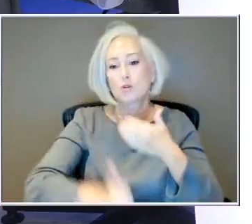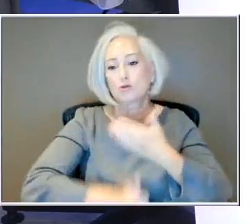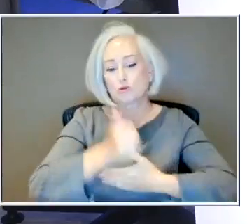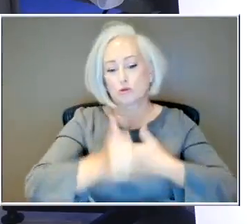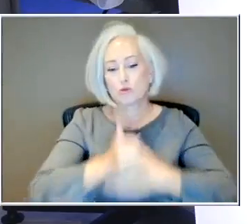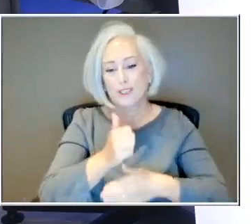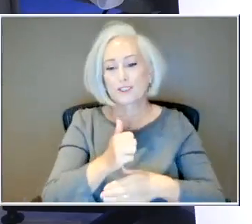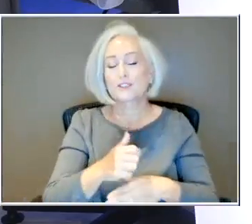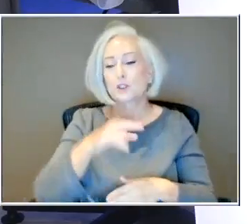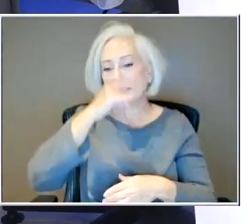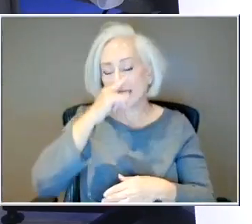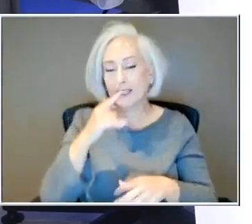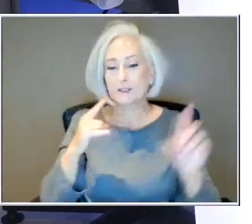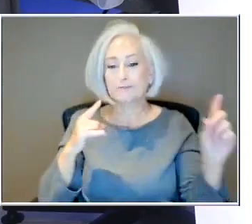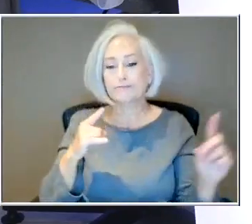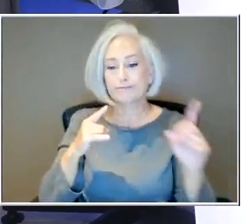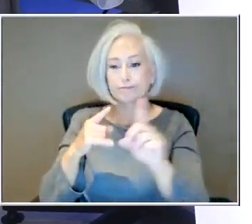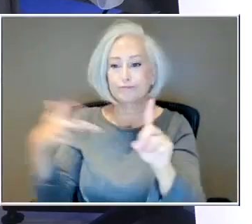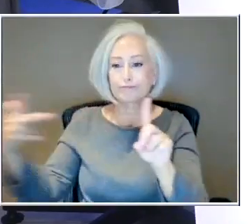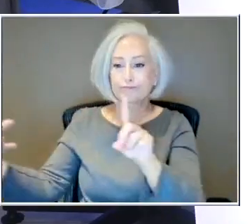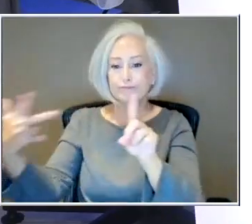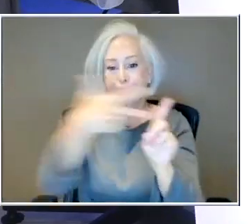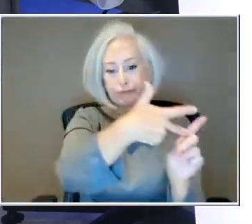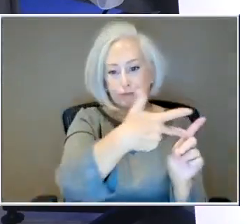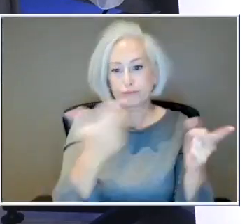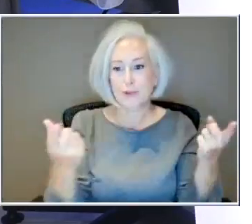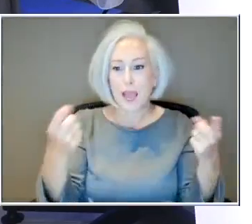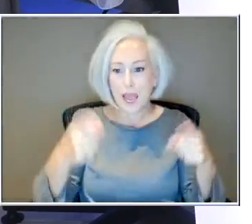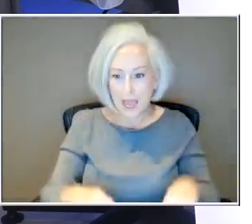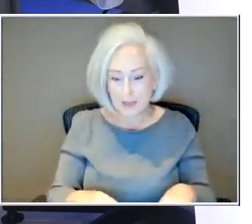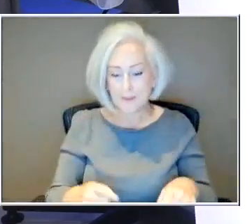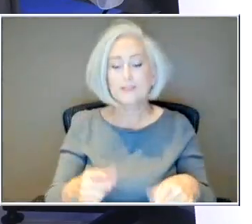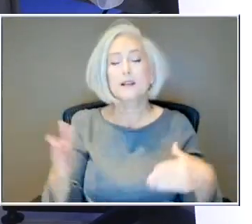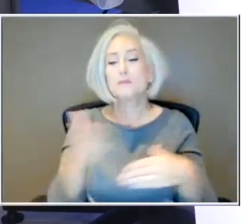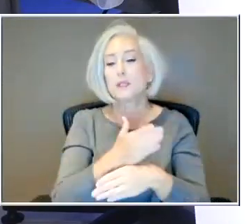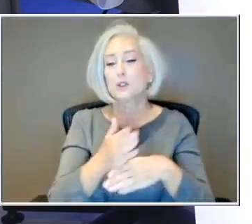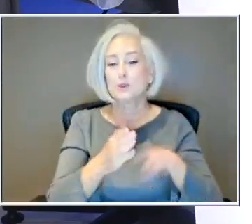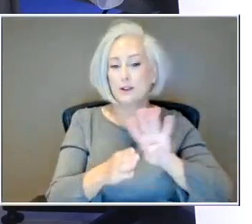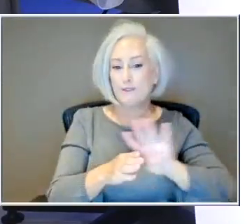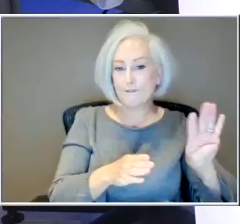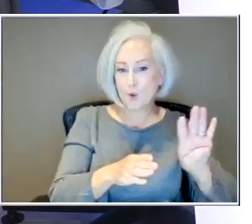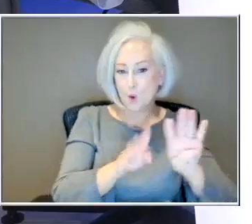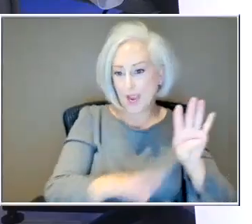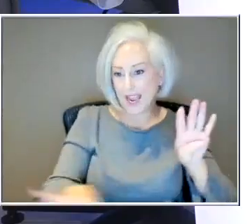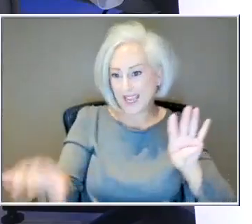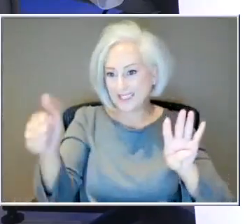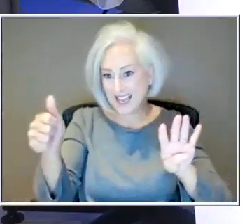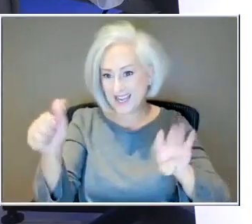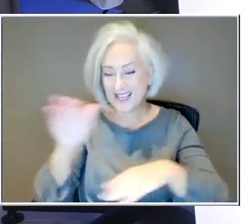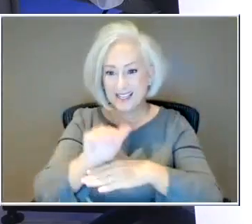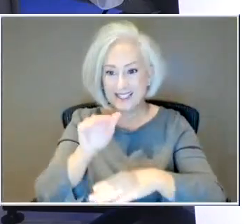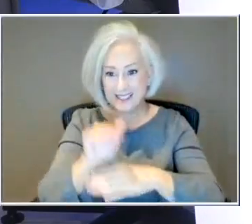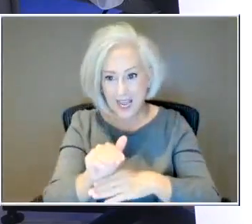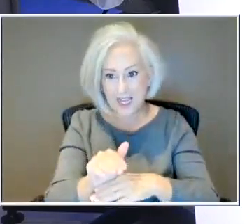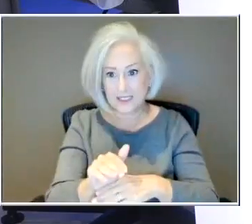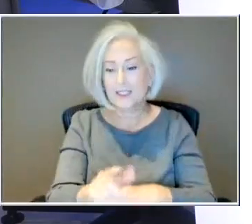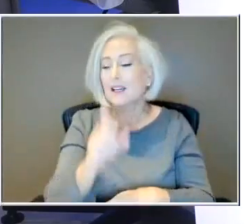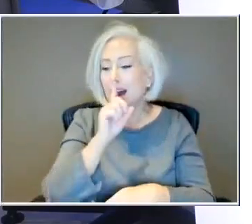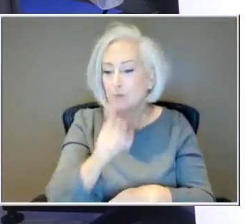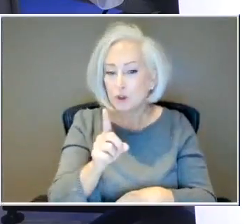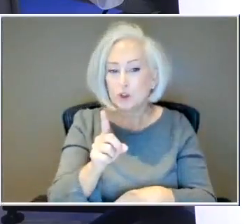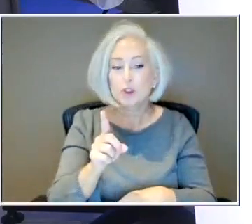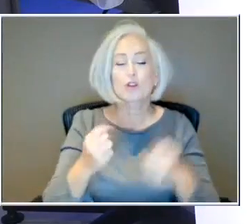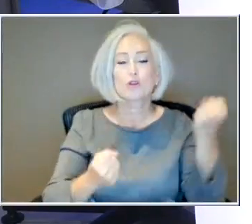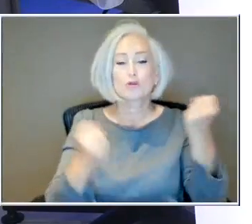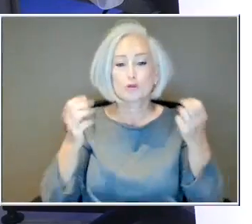many children are struck and killed by cars while out trick-or-treating. It's no help that you have distracted drivers out in neighborhoods and then you got kids